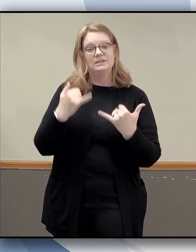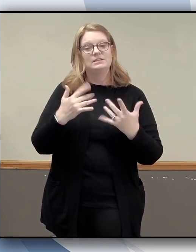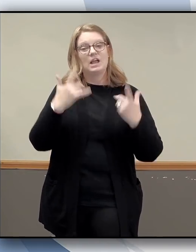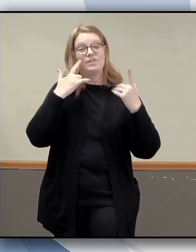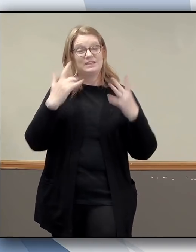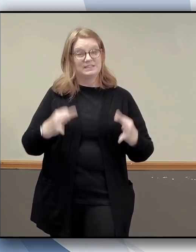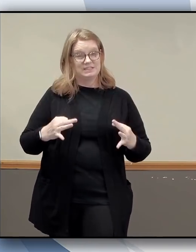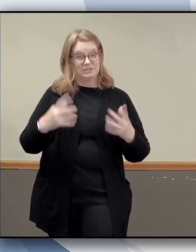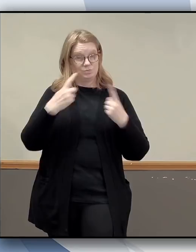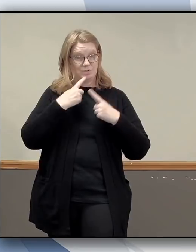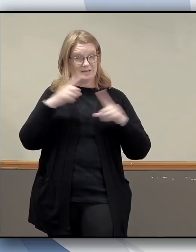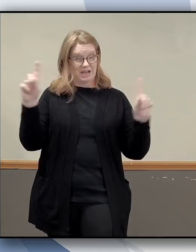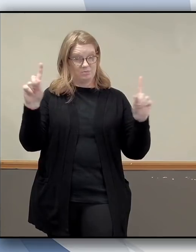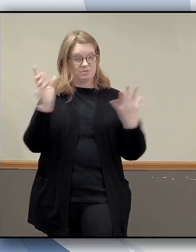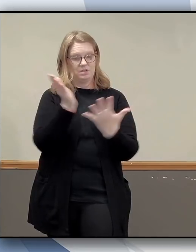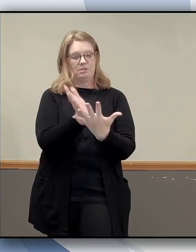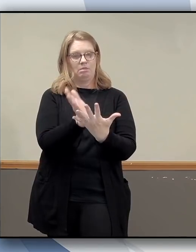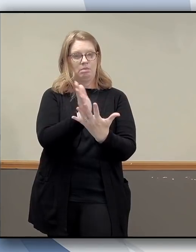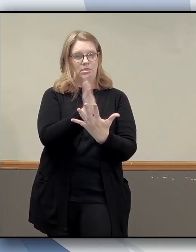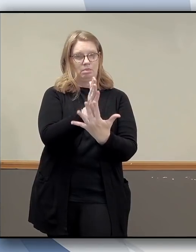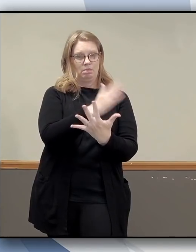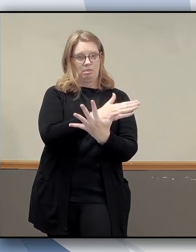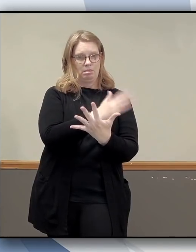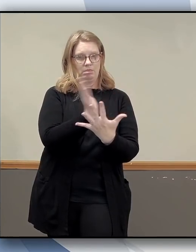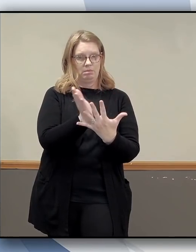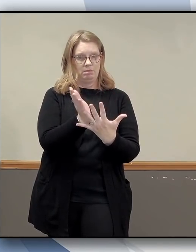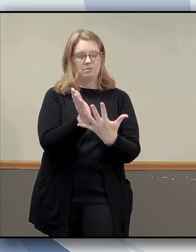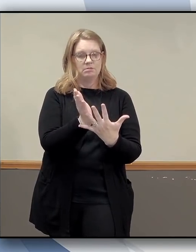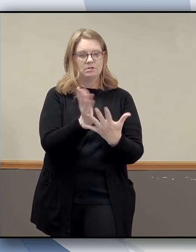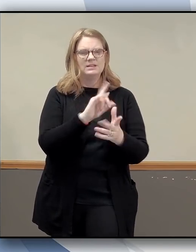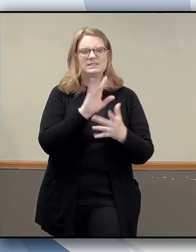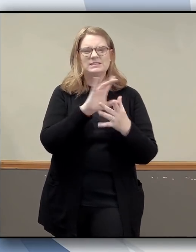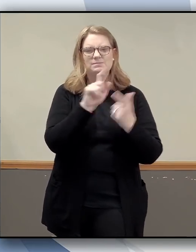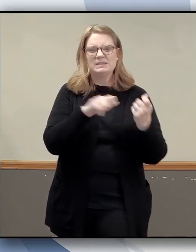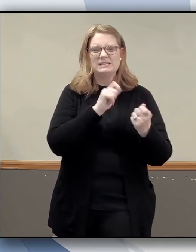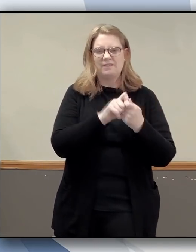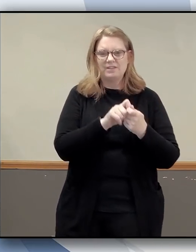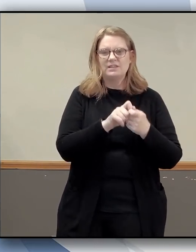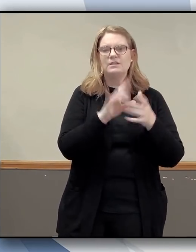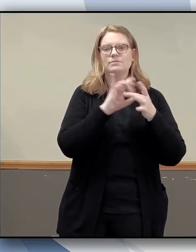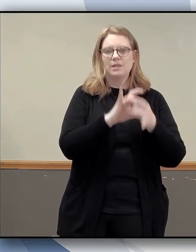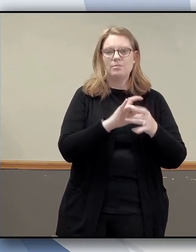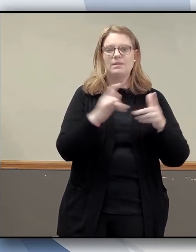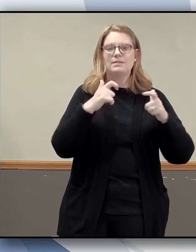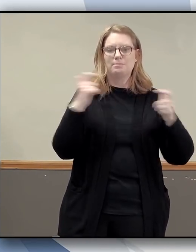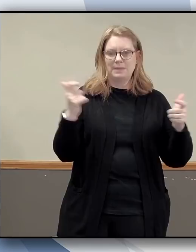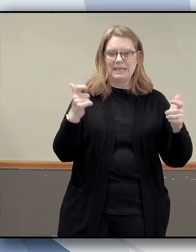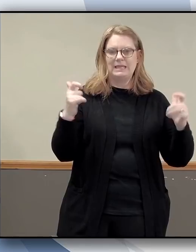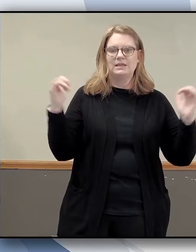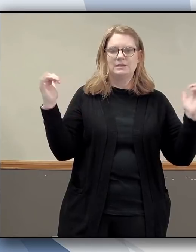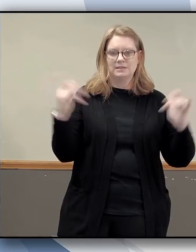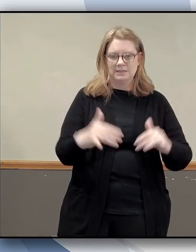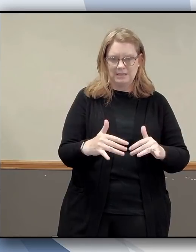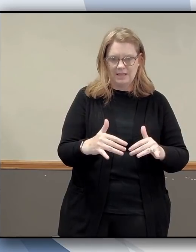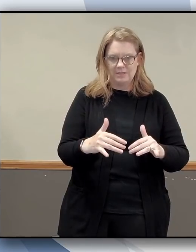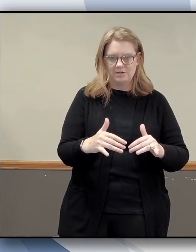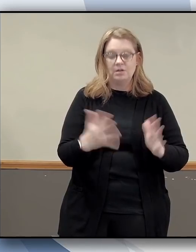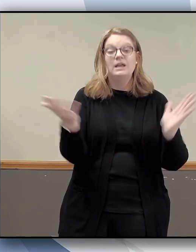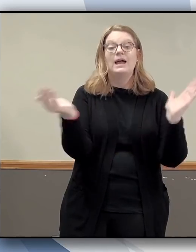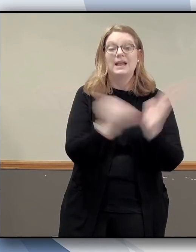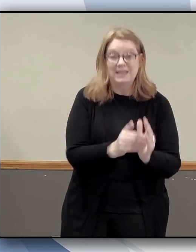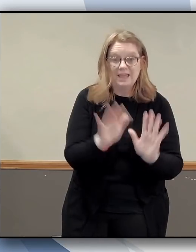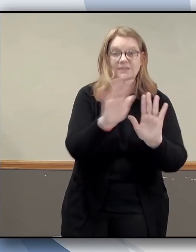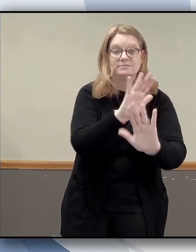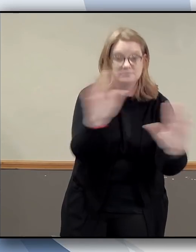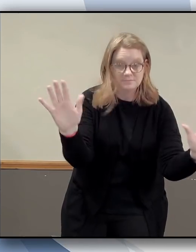moving color counties up particularly relates to large gathering and business models. It does not repeat, the change of